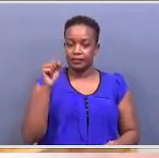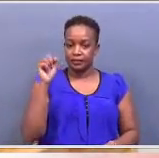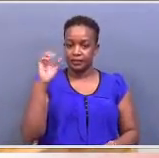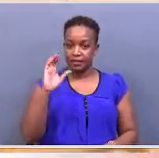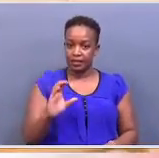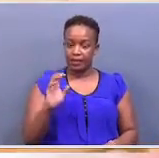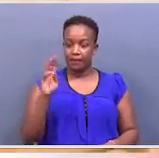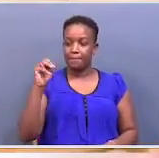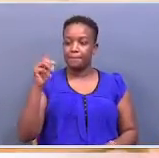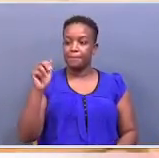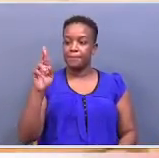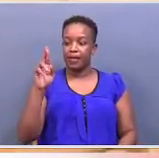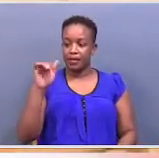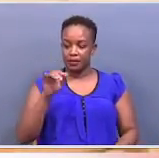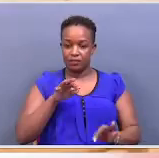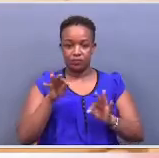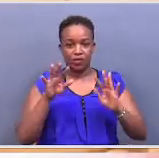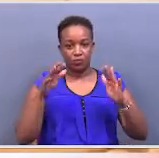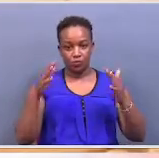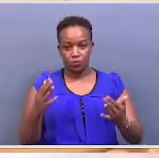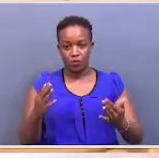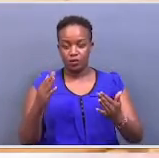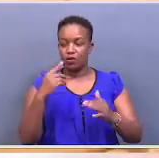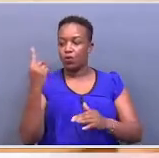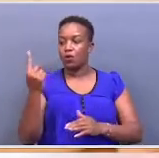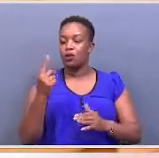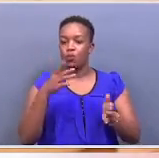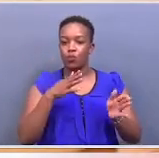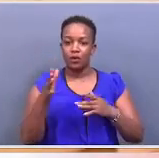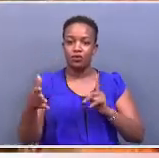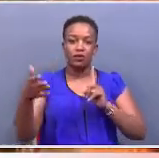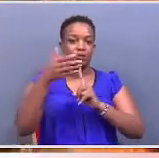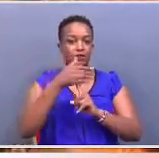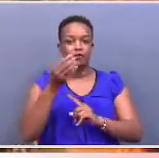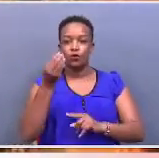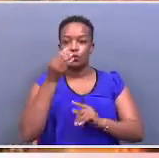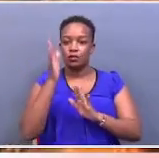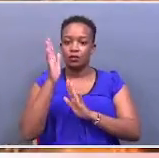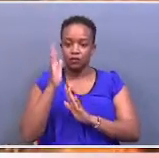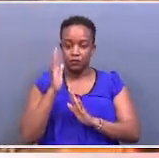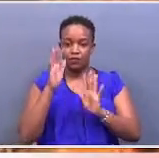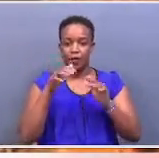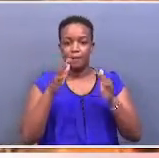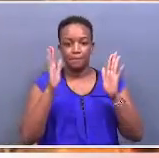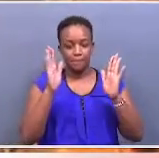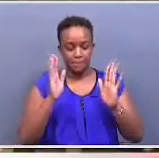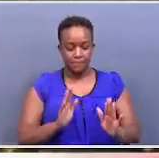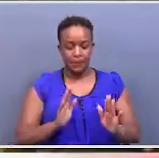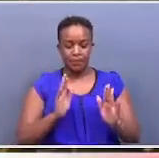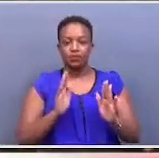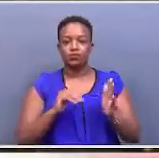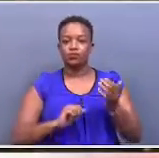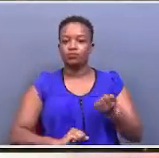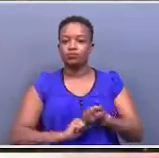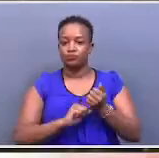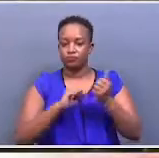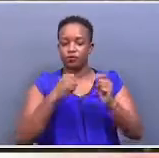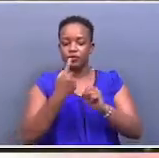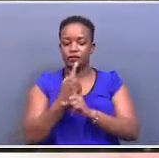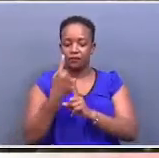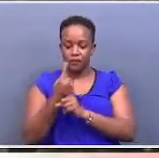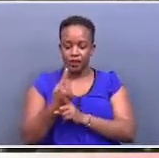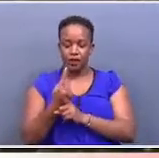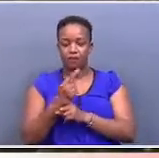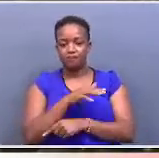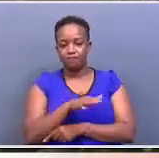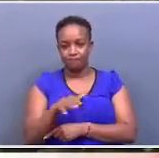is of the view that the only way to achieve food security in the country is for farmers to embrace crop diversification. Katika county government tuna